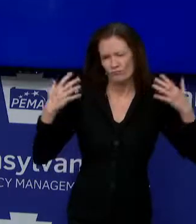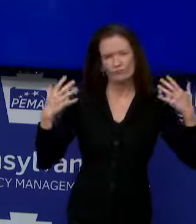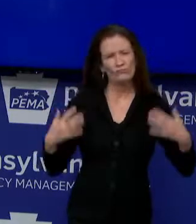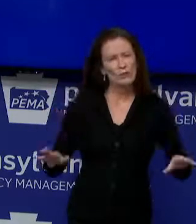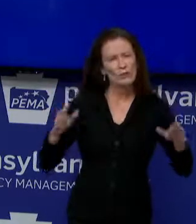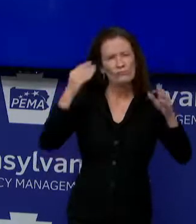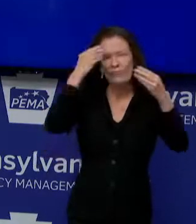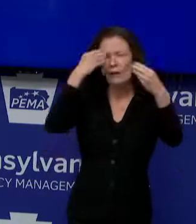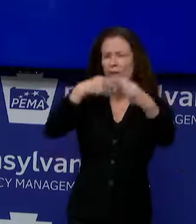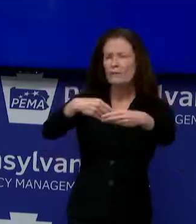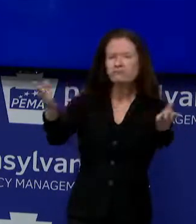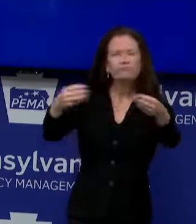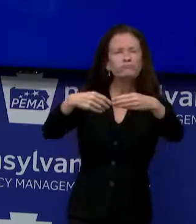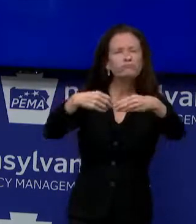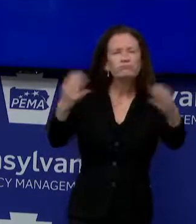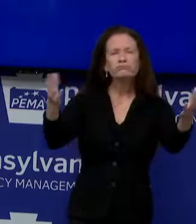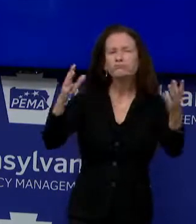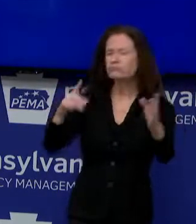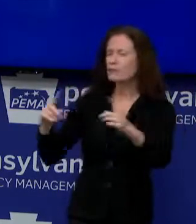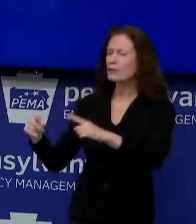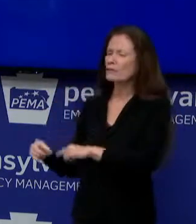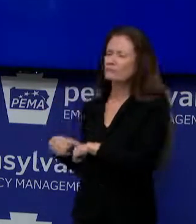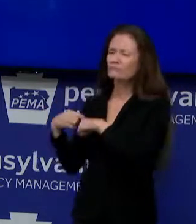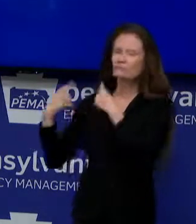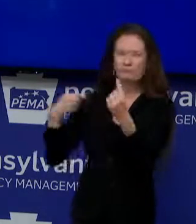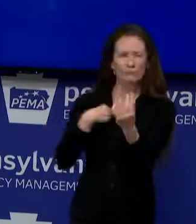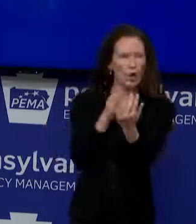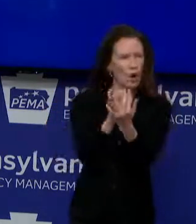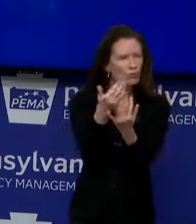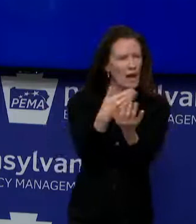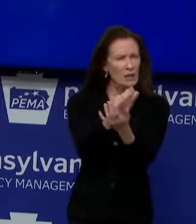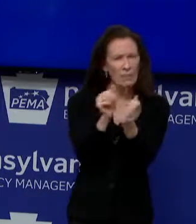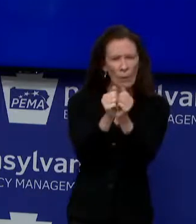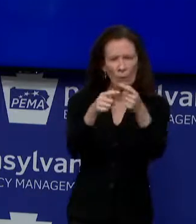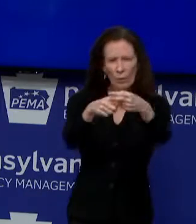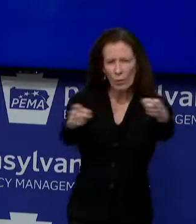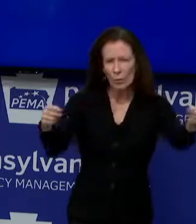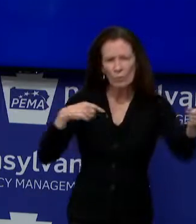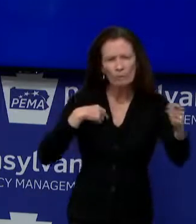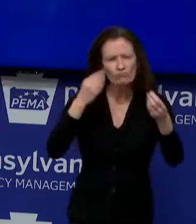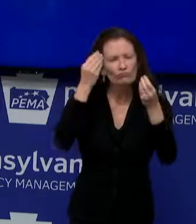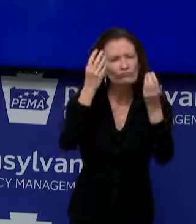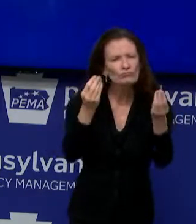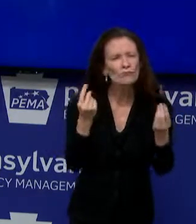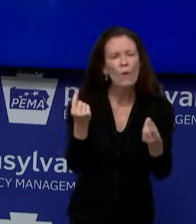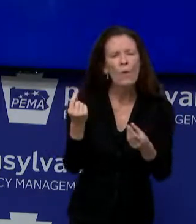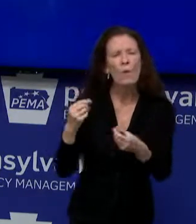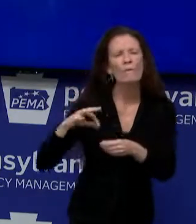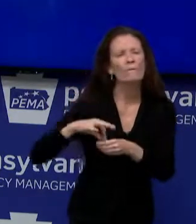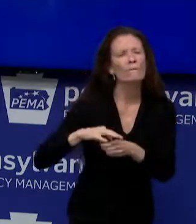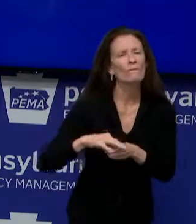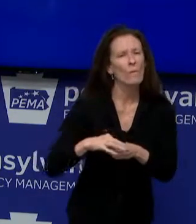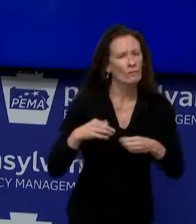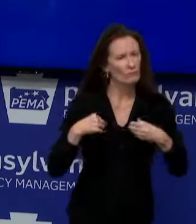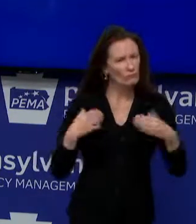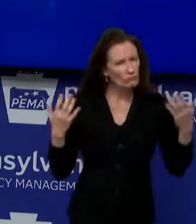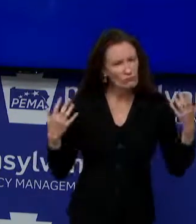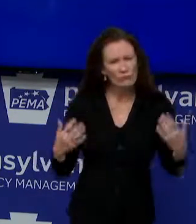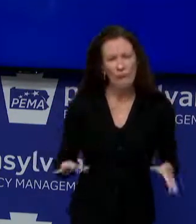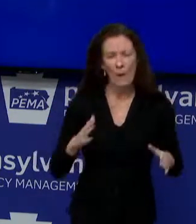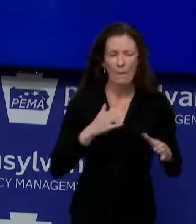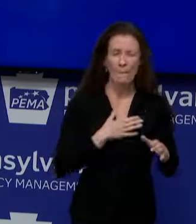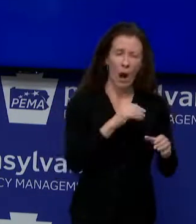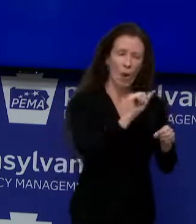in the history of our city. Our dedicated election workers demonstrated determination